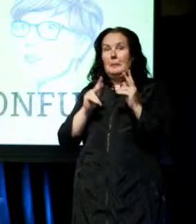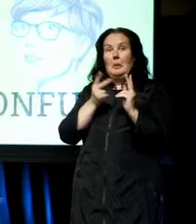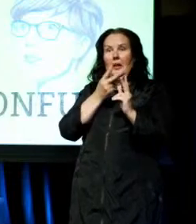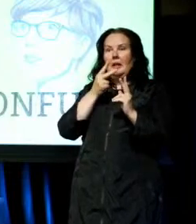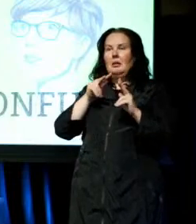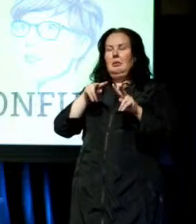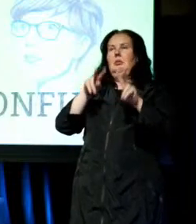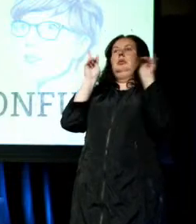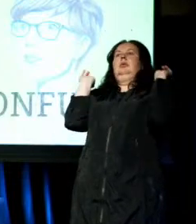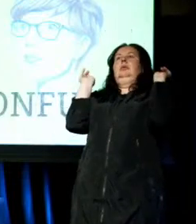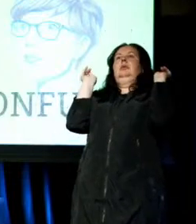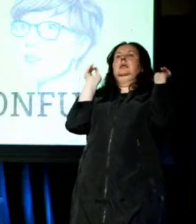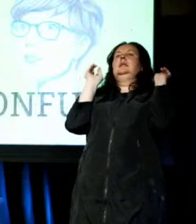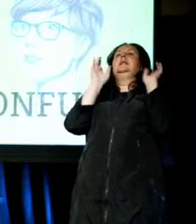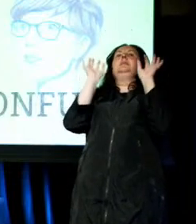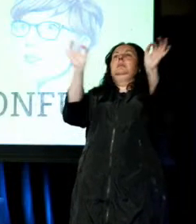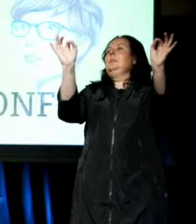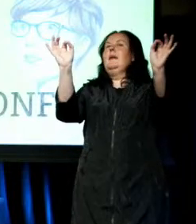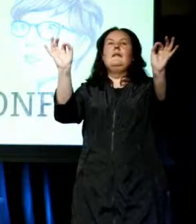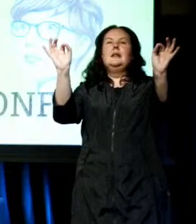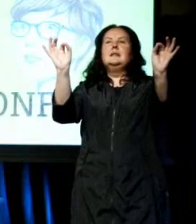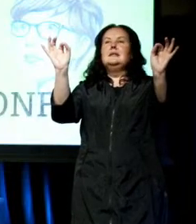they quietly said, perfect.